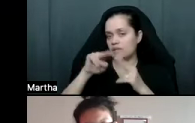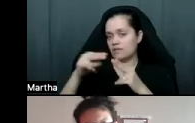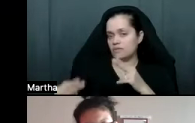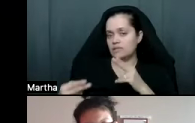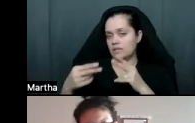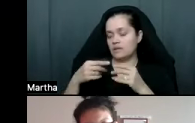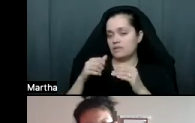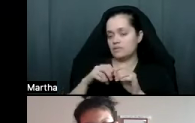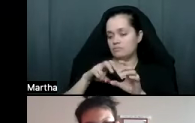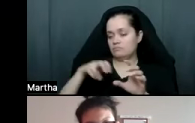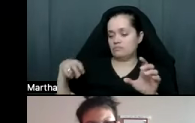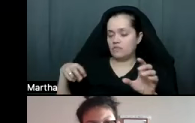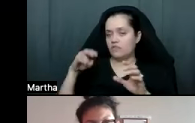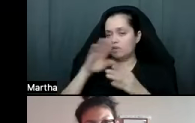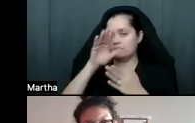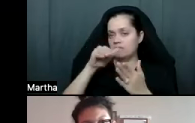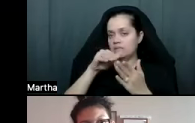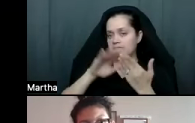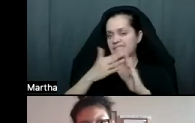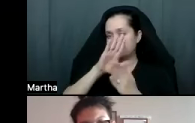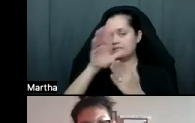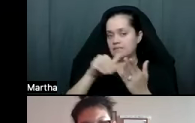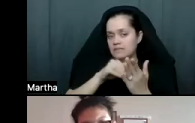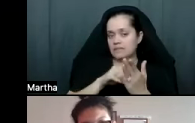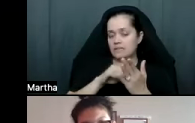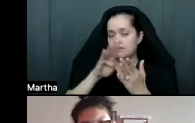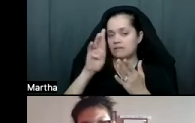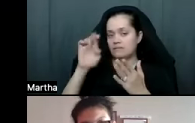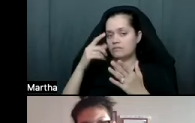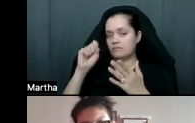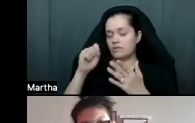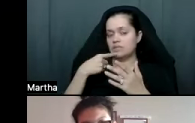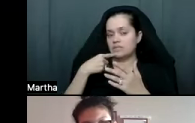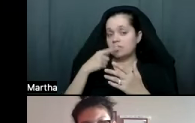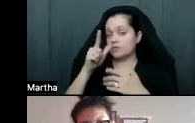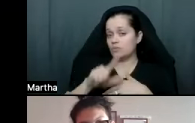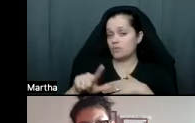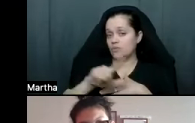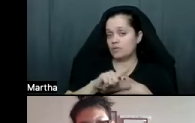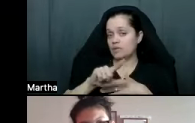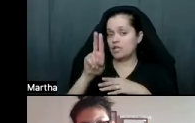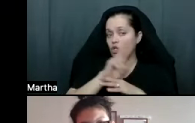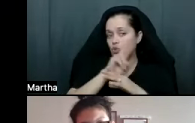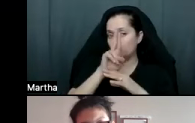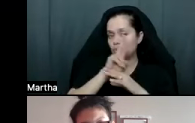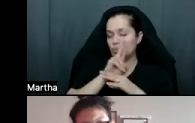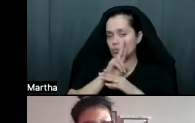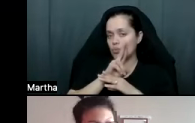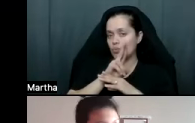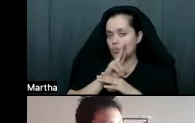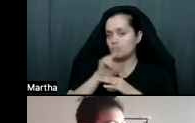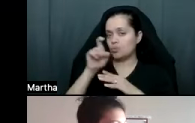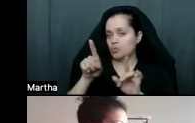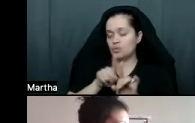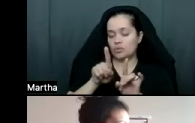move away from the city center. Well, Burgess says then that land use should